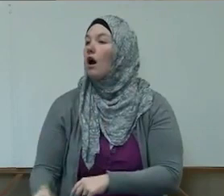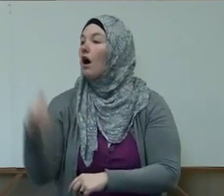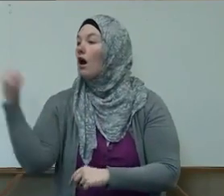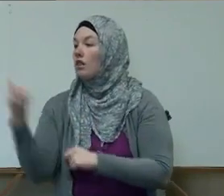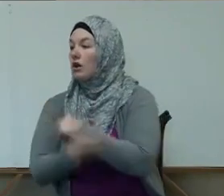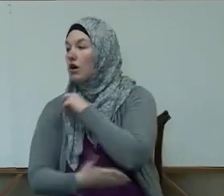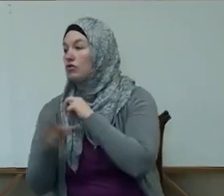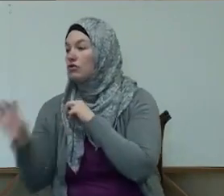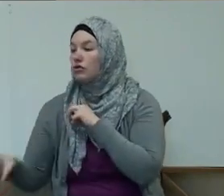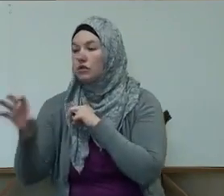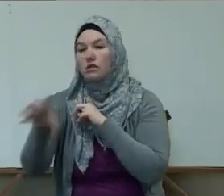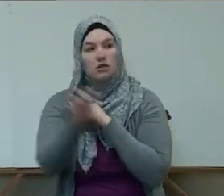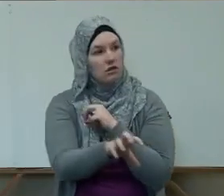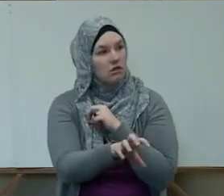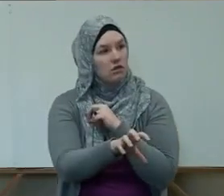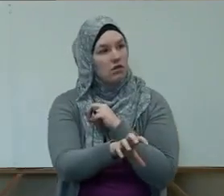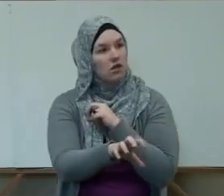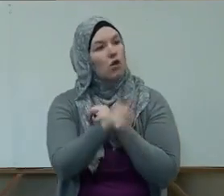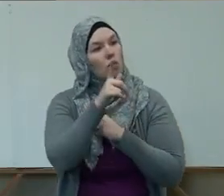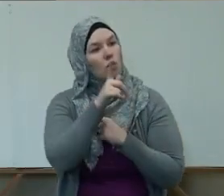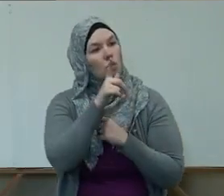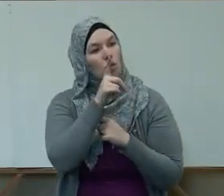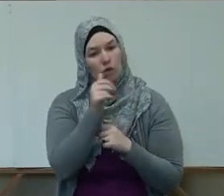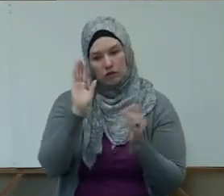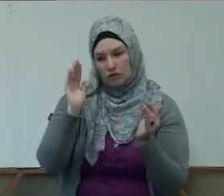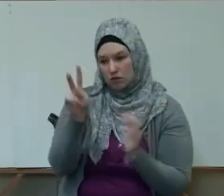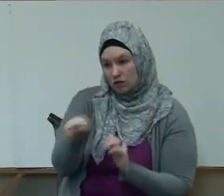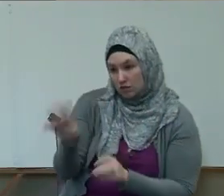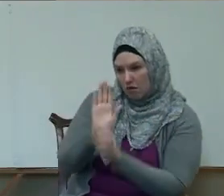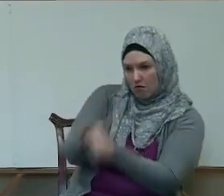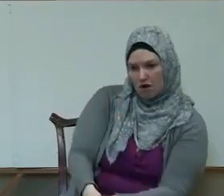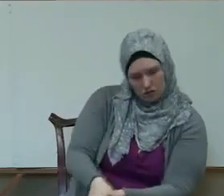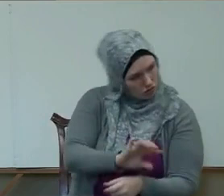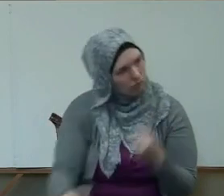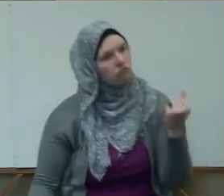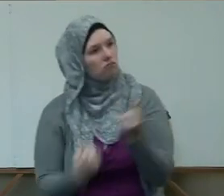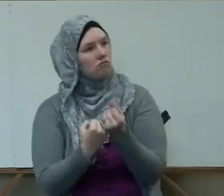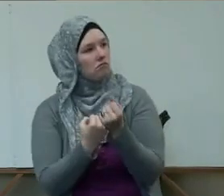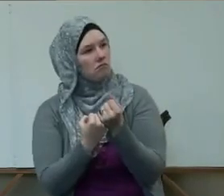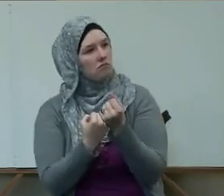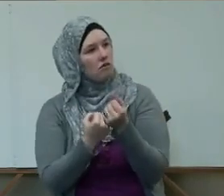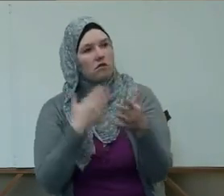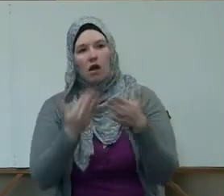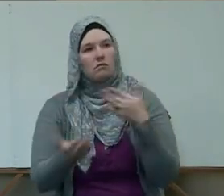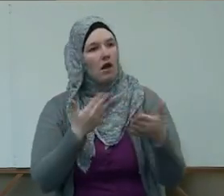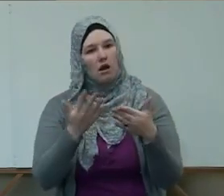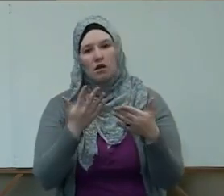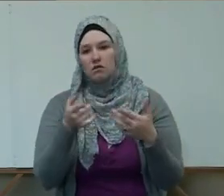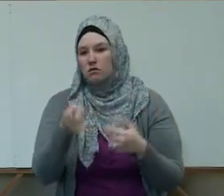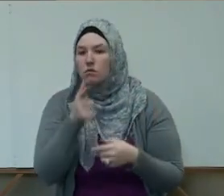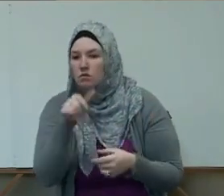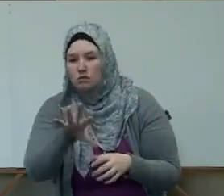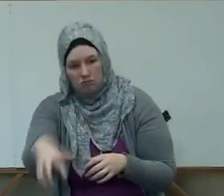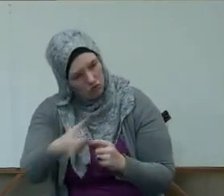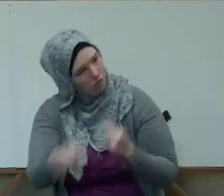nation that is subject to aggression and manipulation and oppression. It is